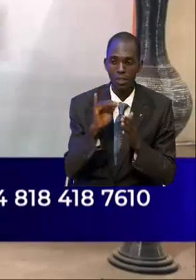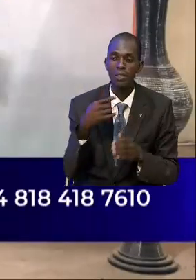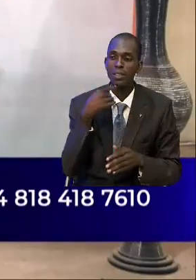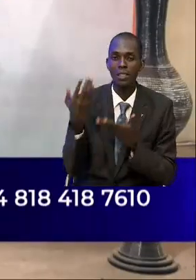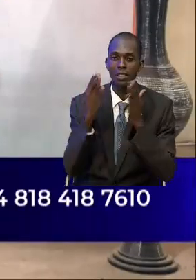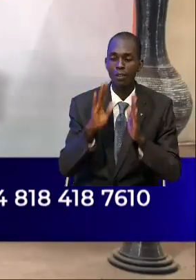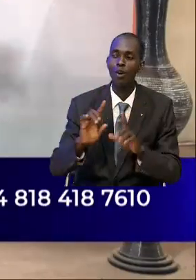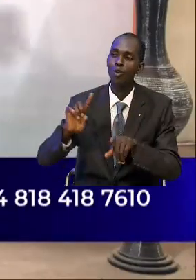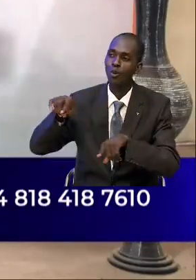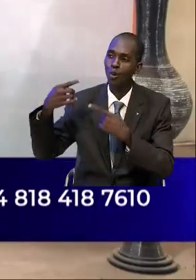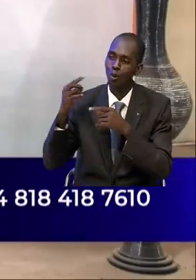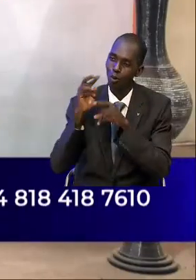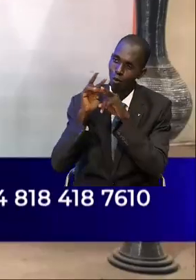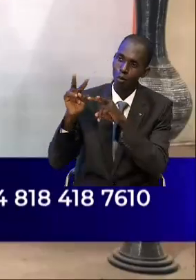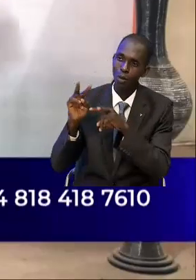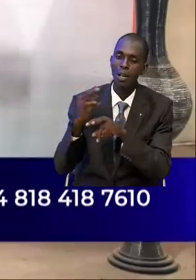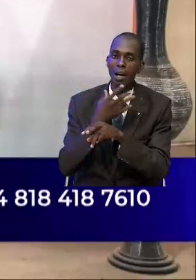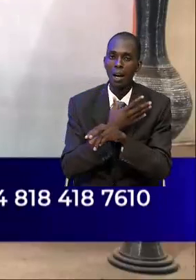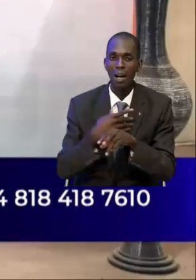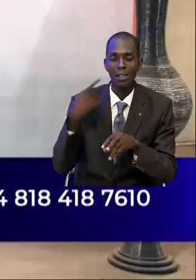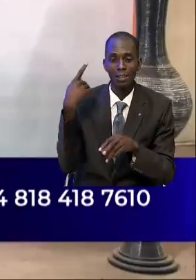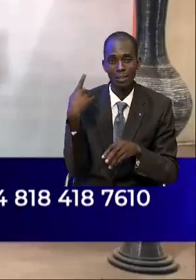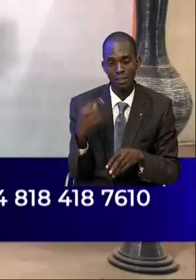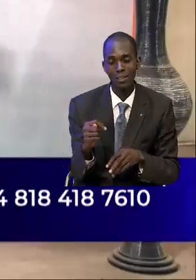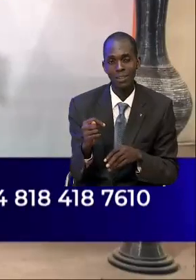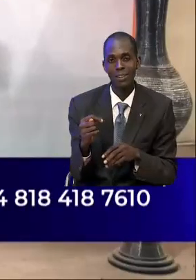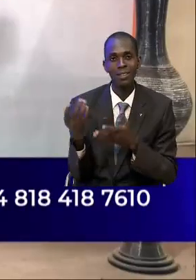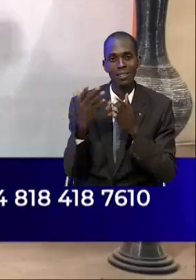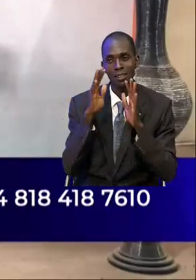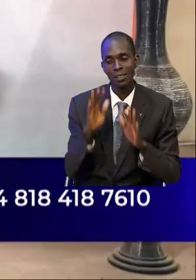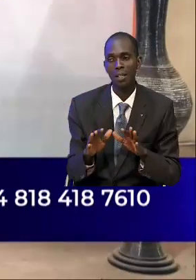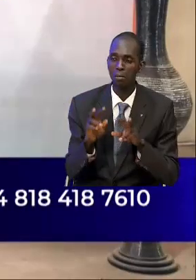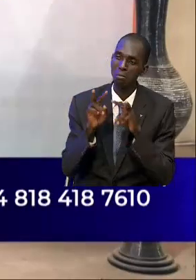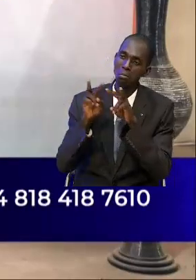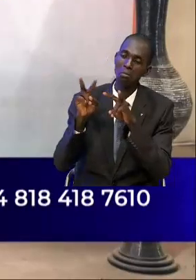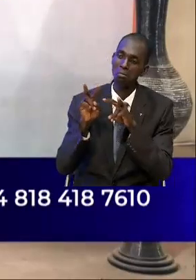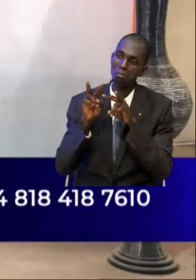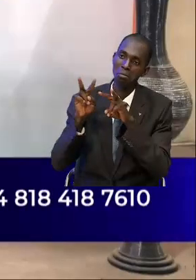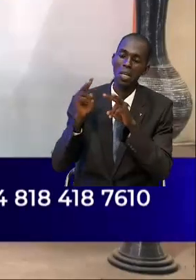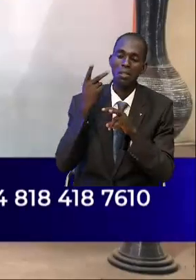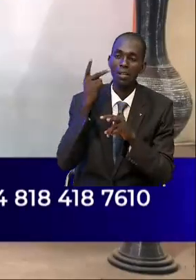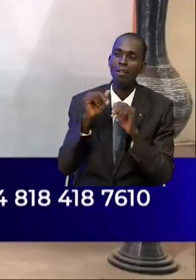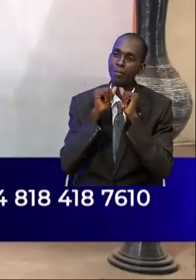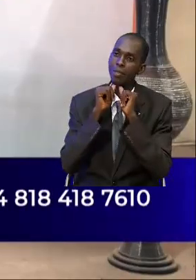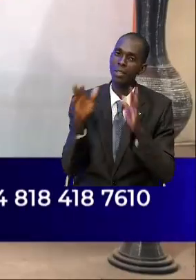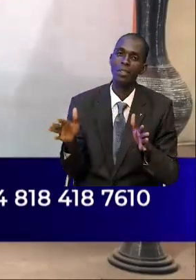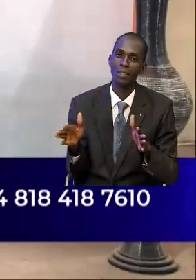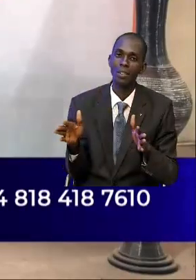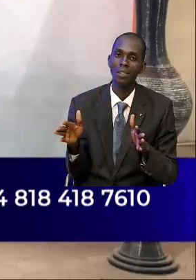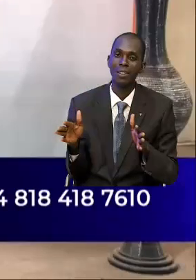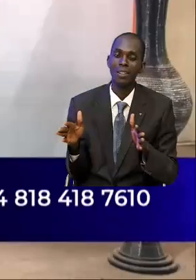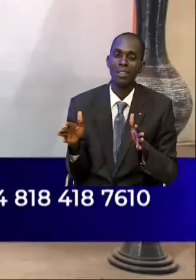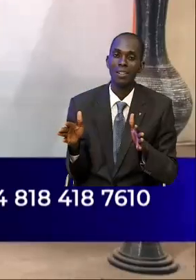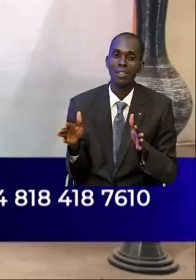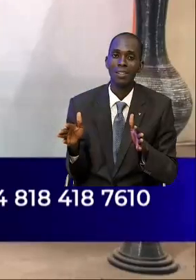was praying, he asked his servant, go out and look. The servant had a discouragement eyes. He looked and said,